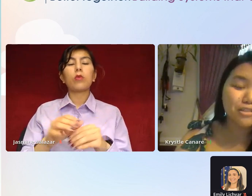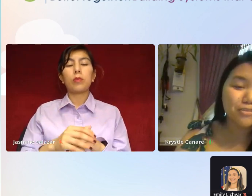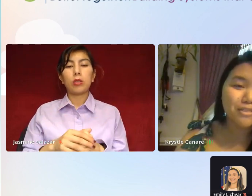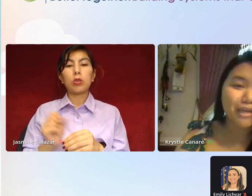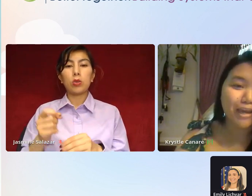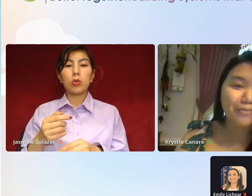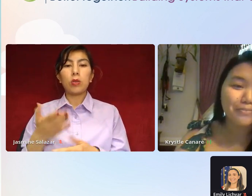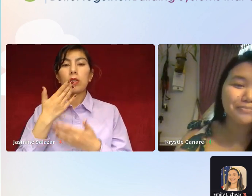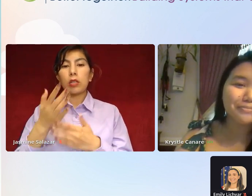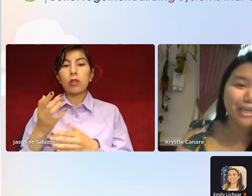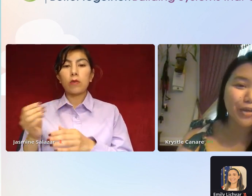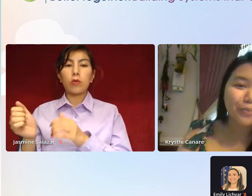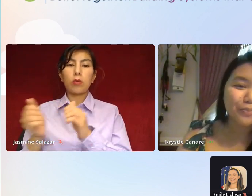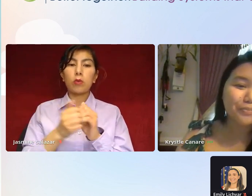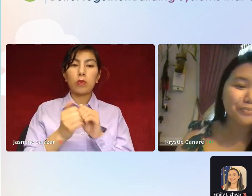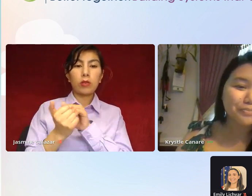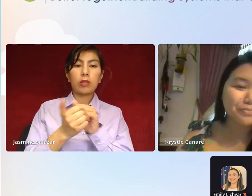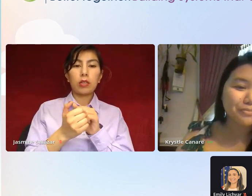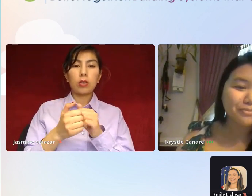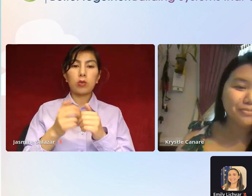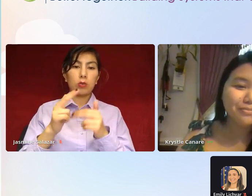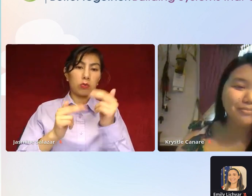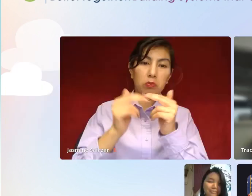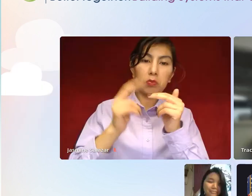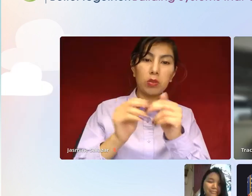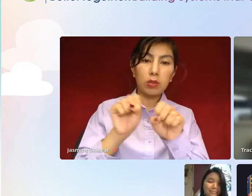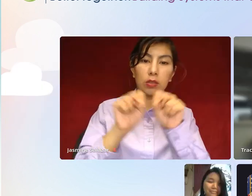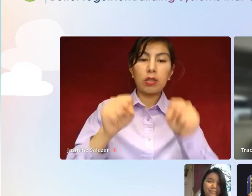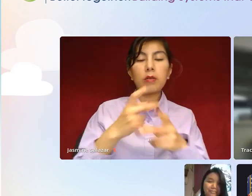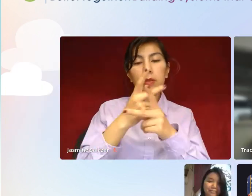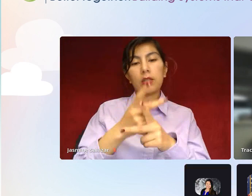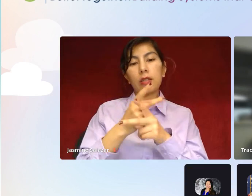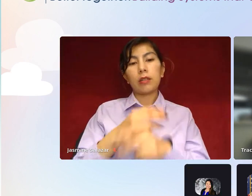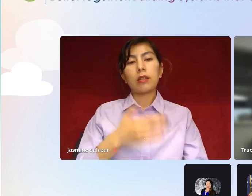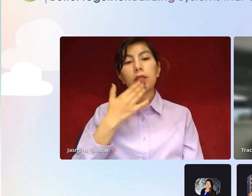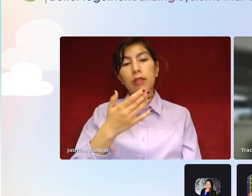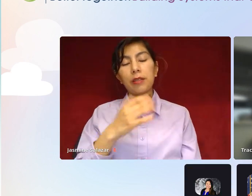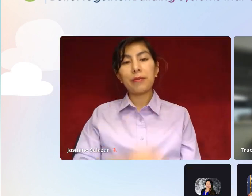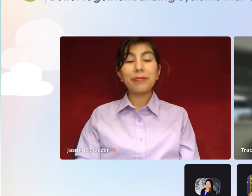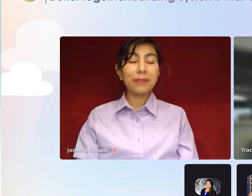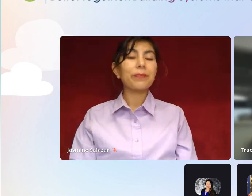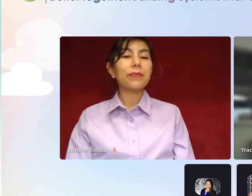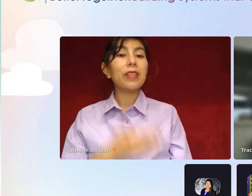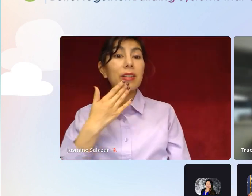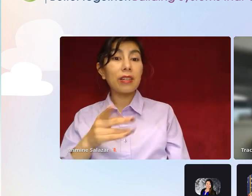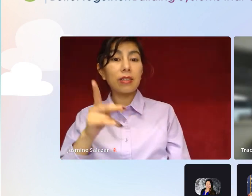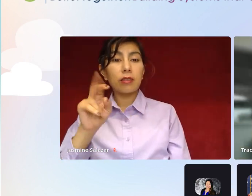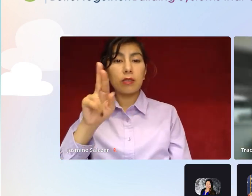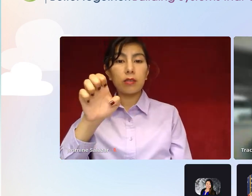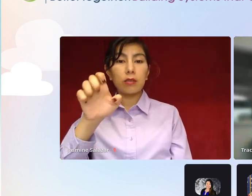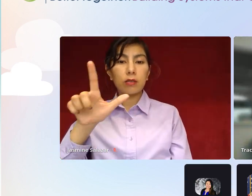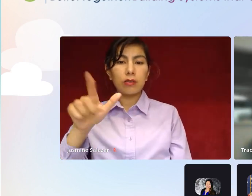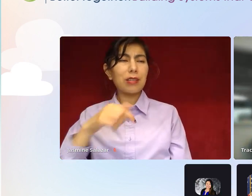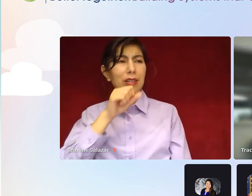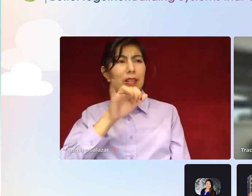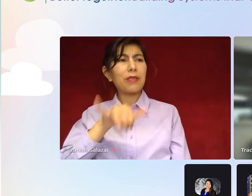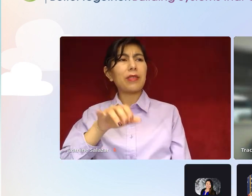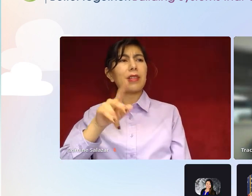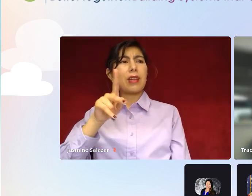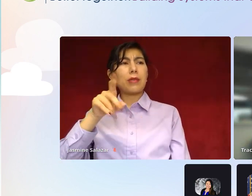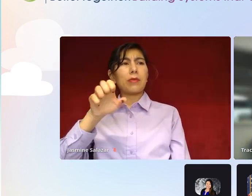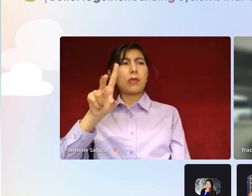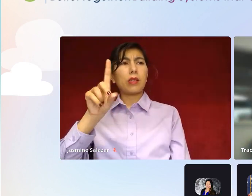together to build systems that care. Thank you. Thank you so much, Crystal. And I love that Panda Express is supporting you